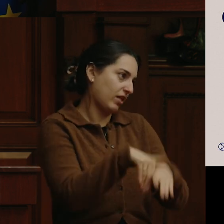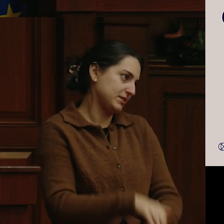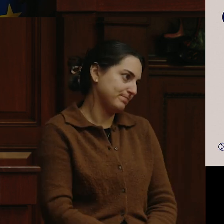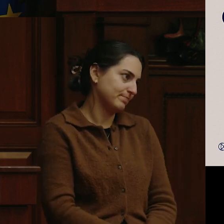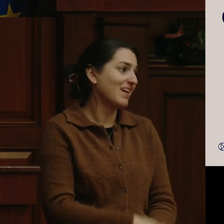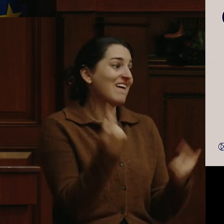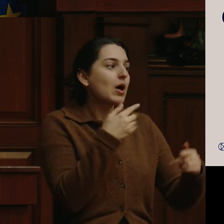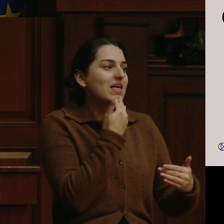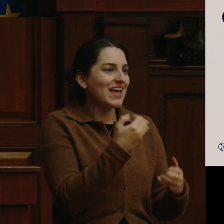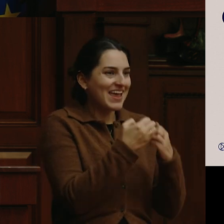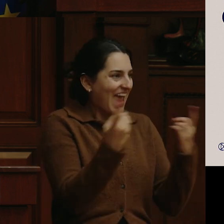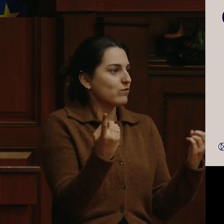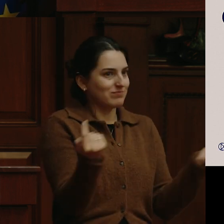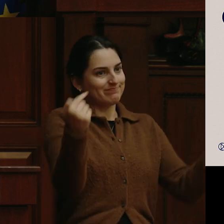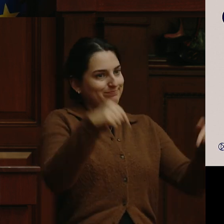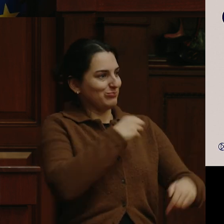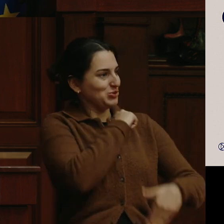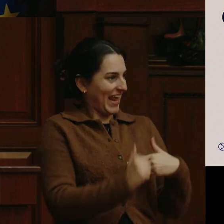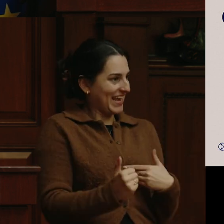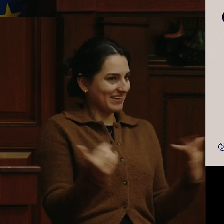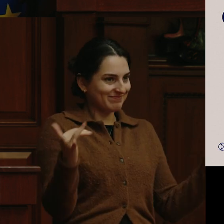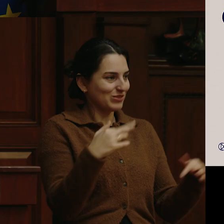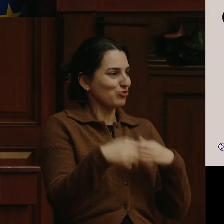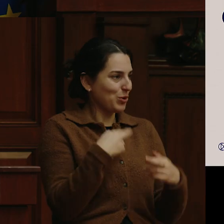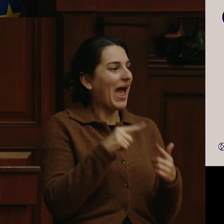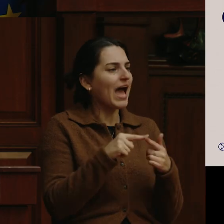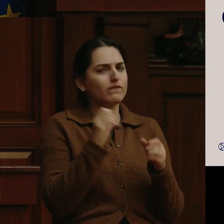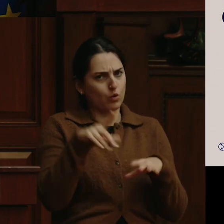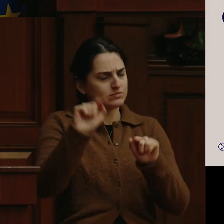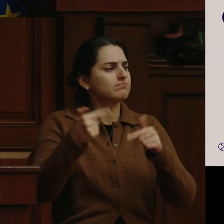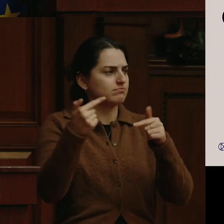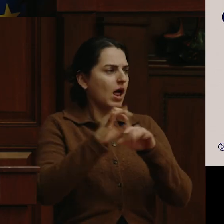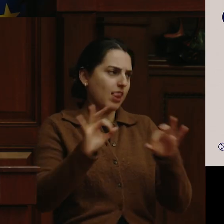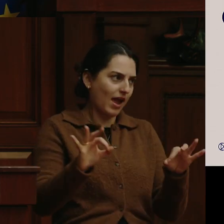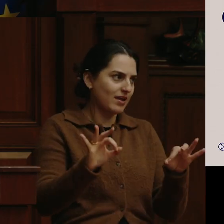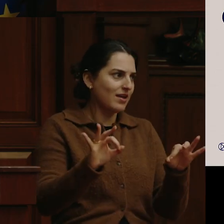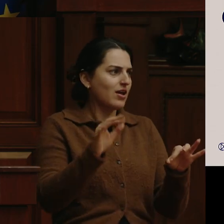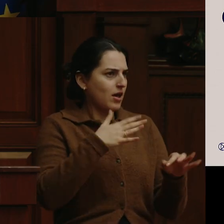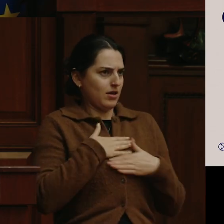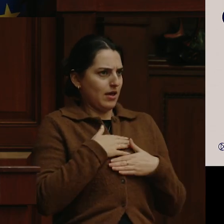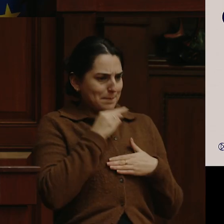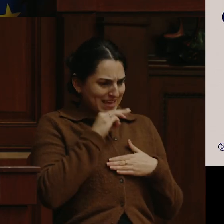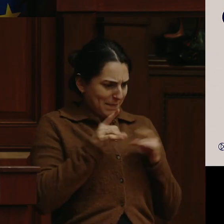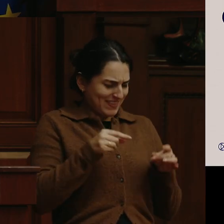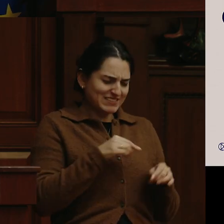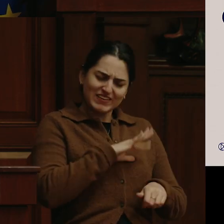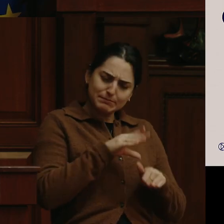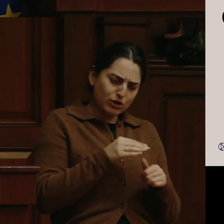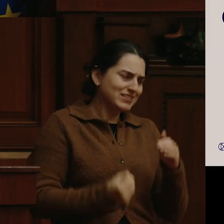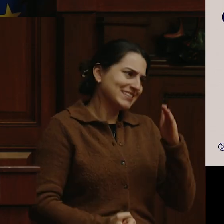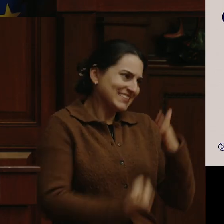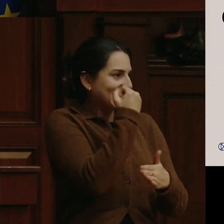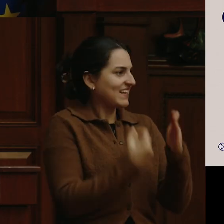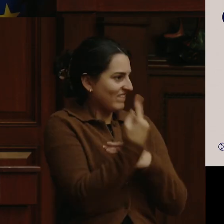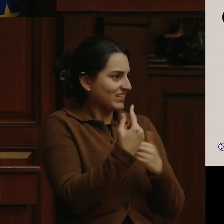Finally, I'd like to thank everybody who came today and who joined us online for making this a really special and successful